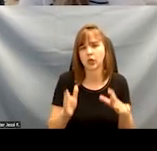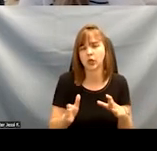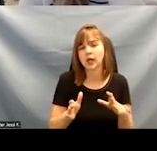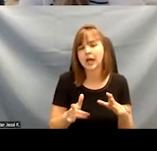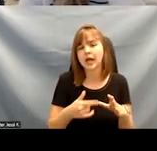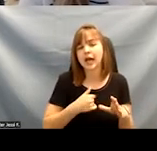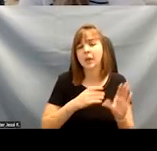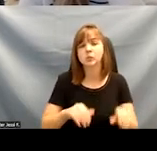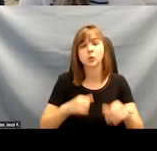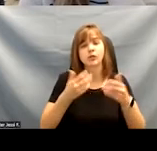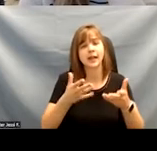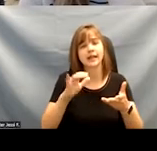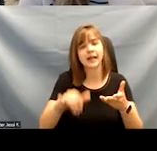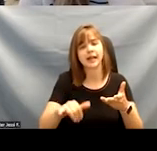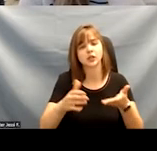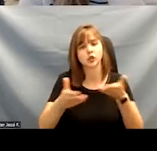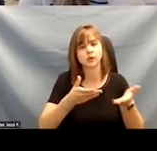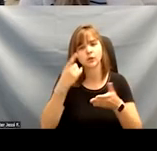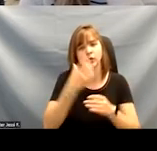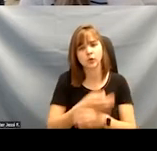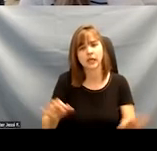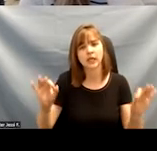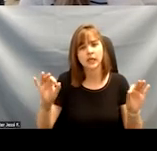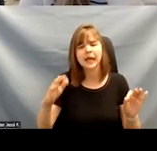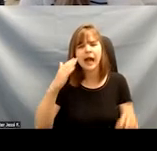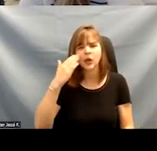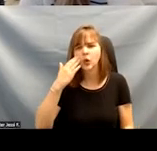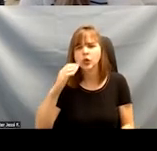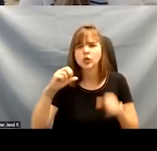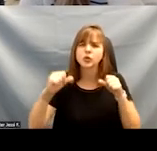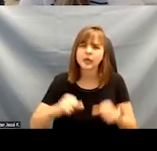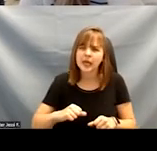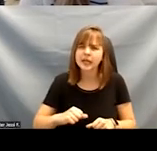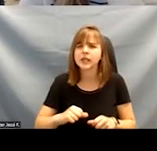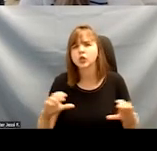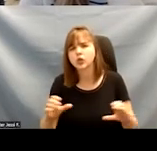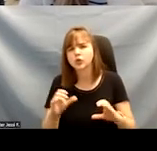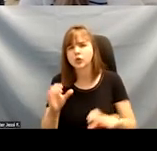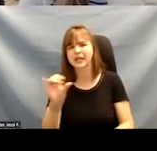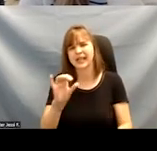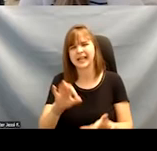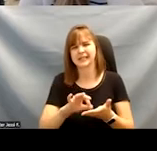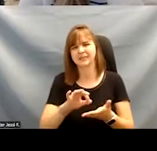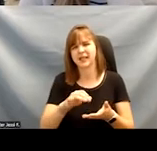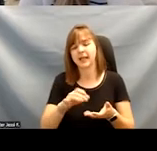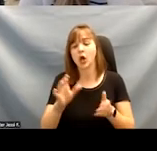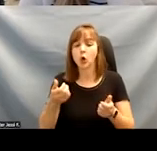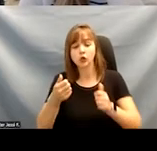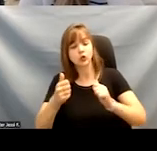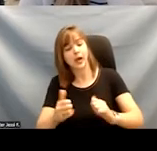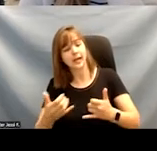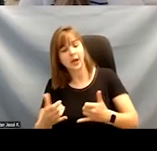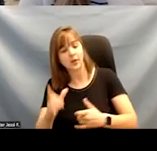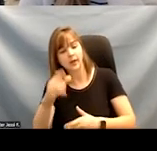those services for free. And I know that's what people do sometimes, like, you know, give people samples of their product, but I wasn't even thinking about it as a business. I was just like, yeah,